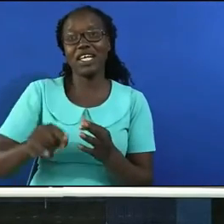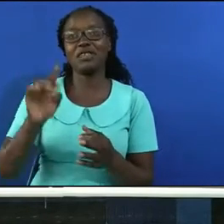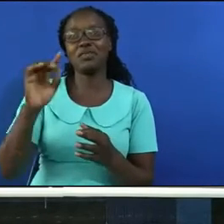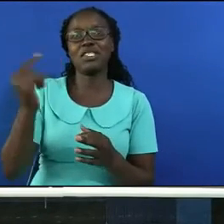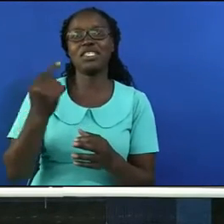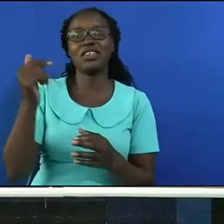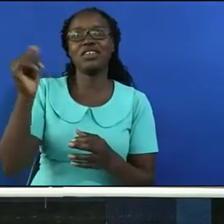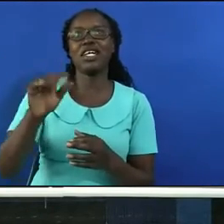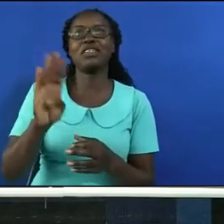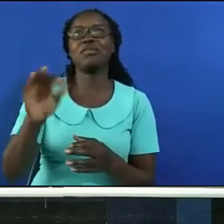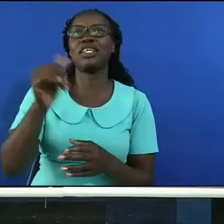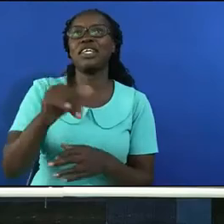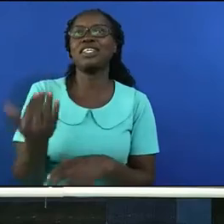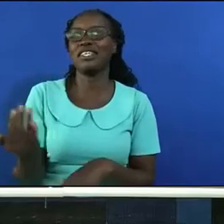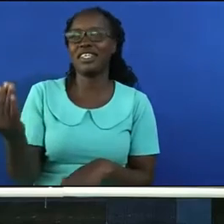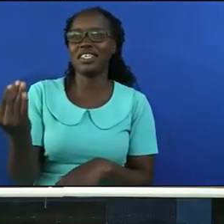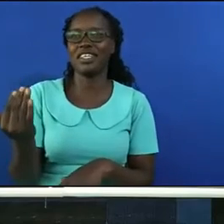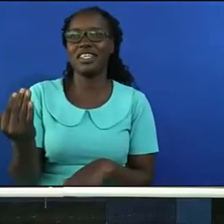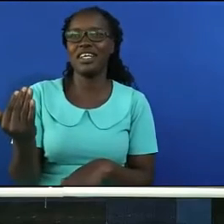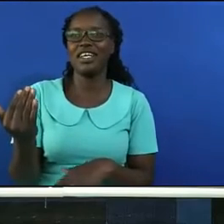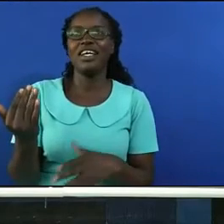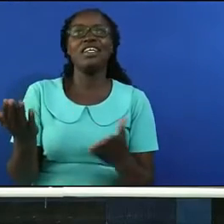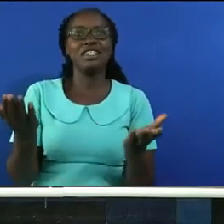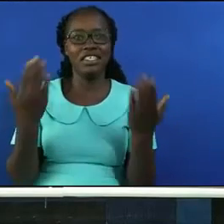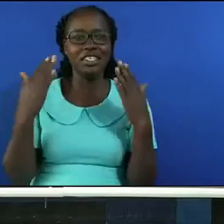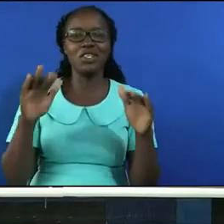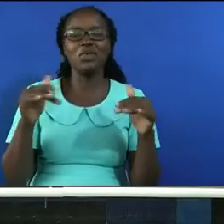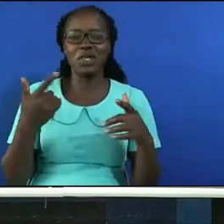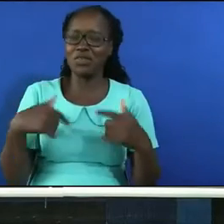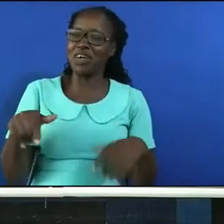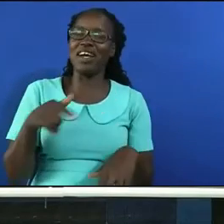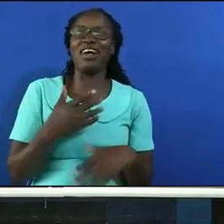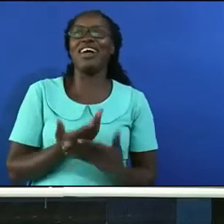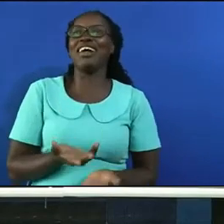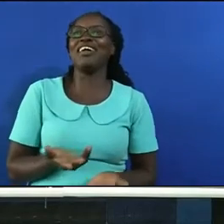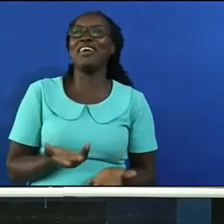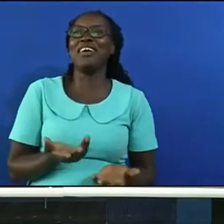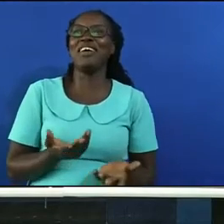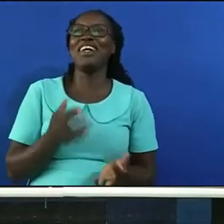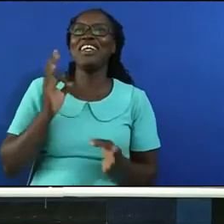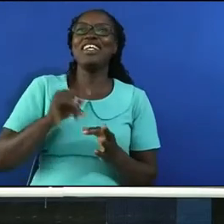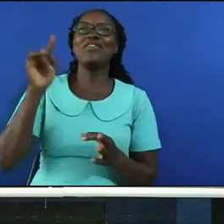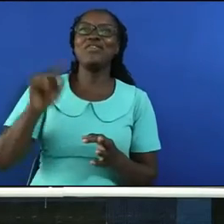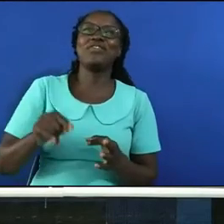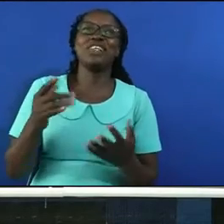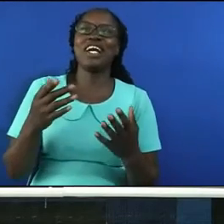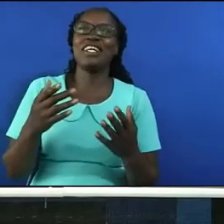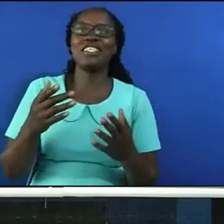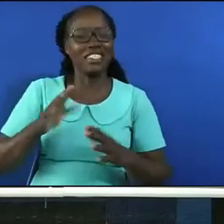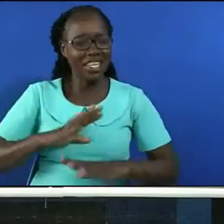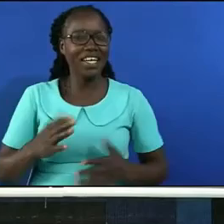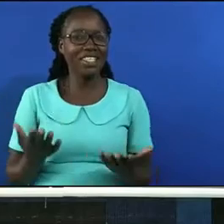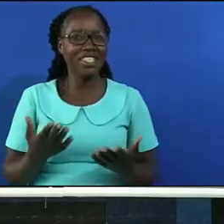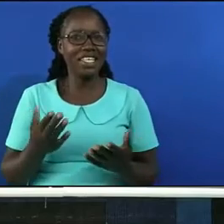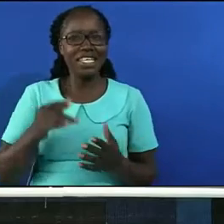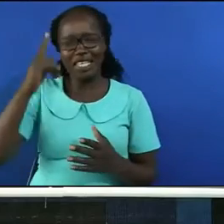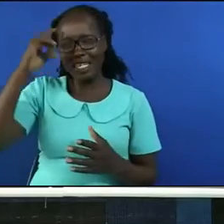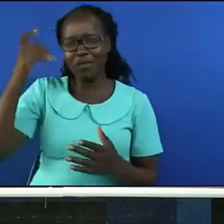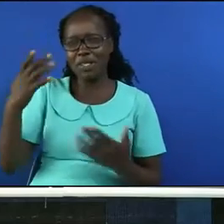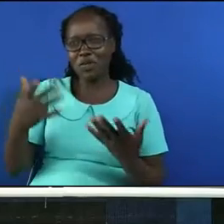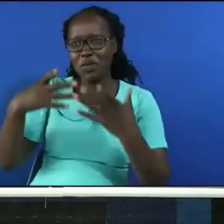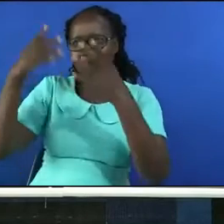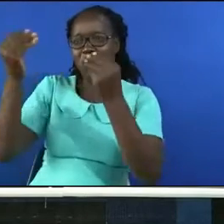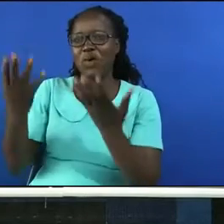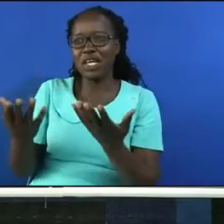single, even eternity, where's it, boy? You can't make it. If you cannot handle being single, can you imagine where we